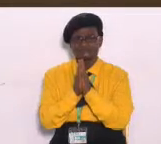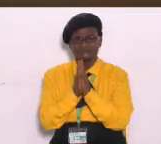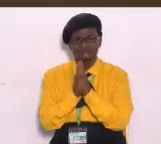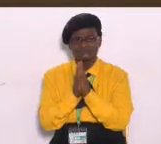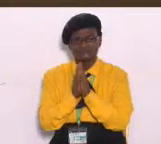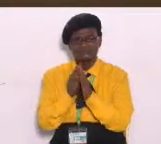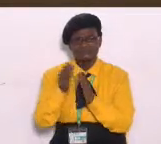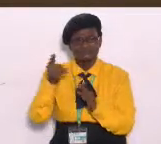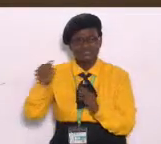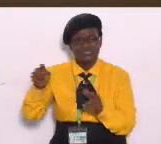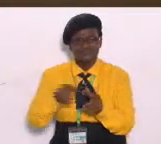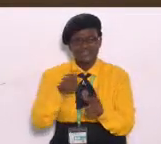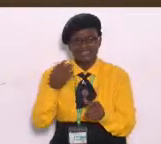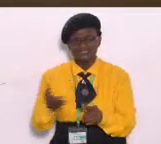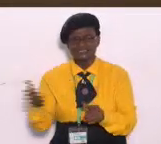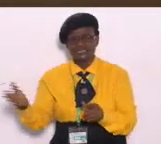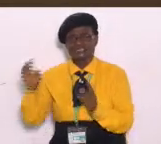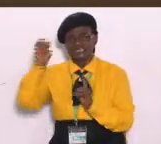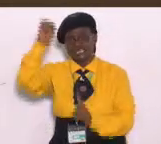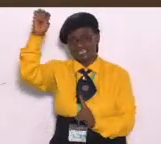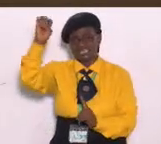the first thing He said,